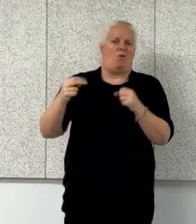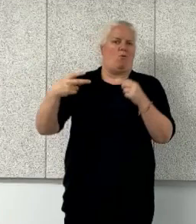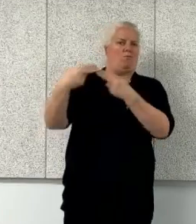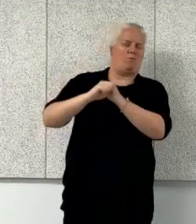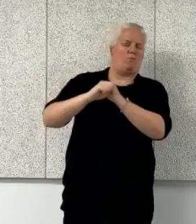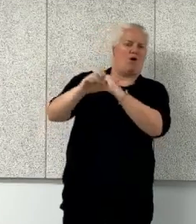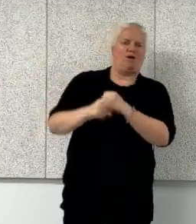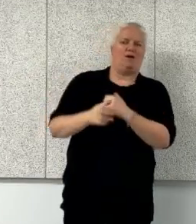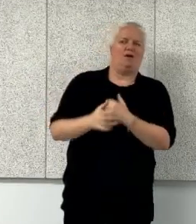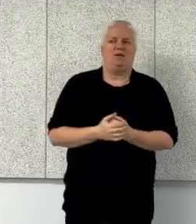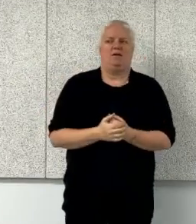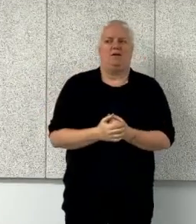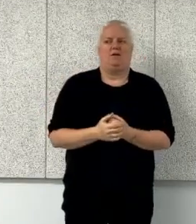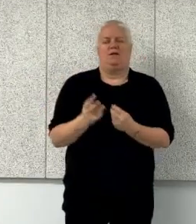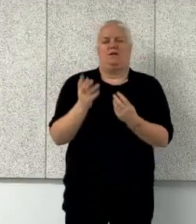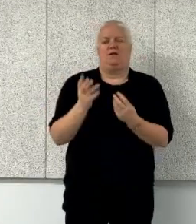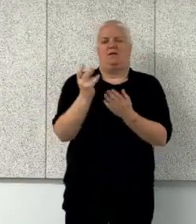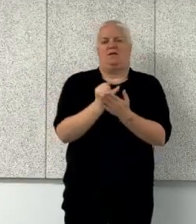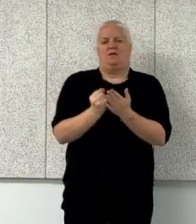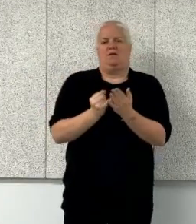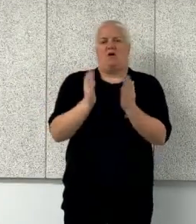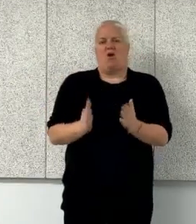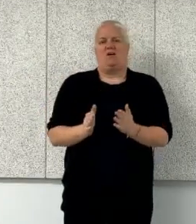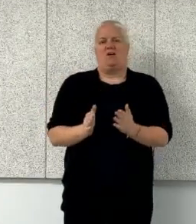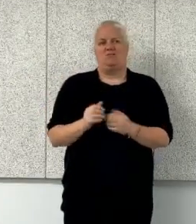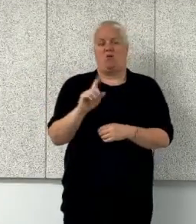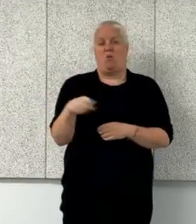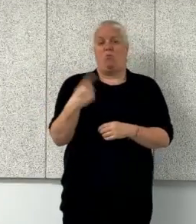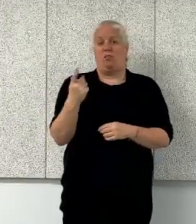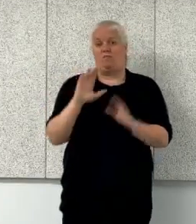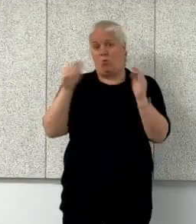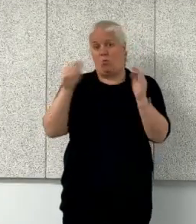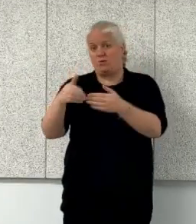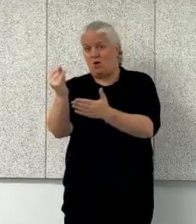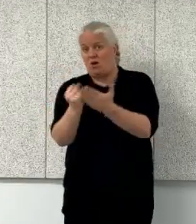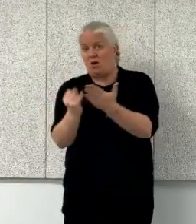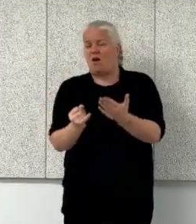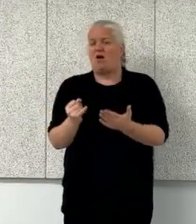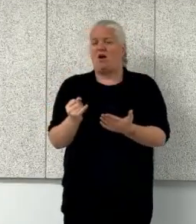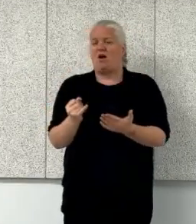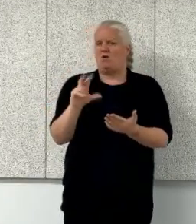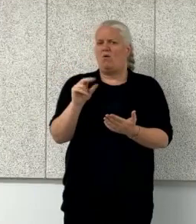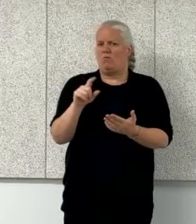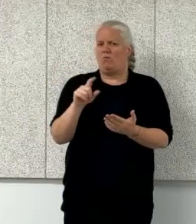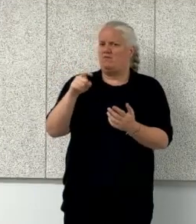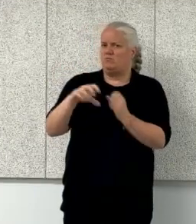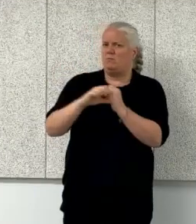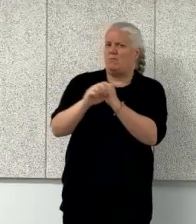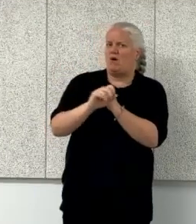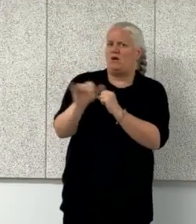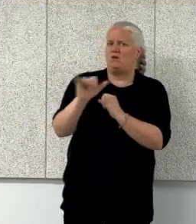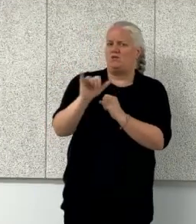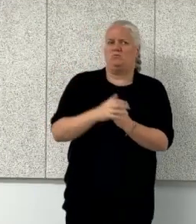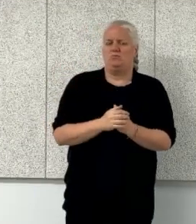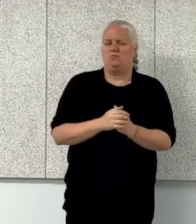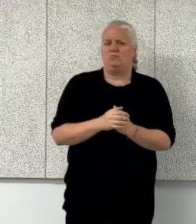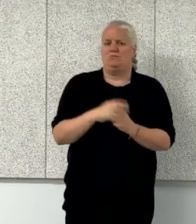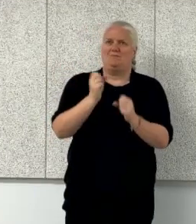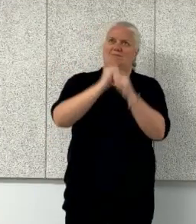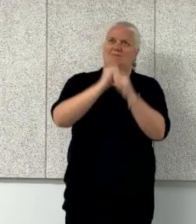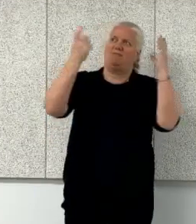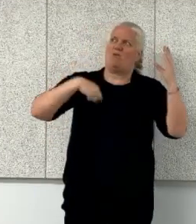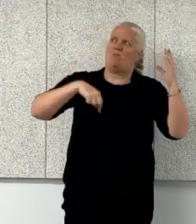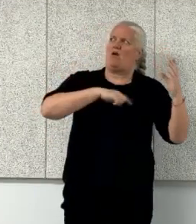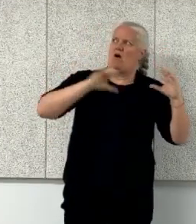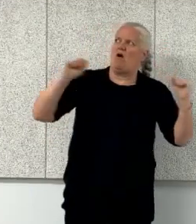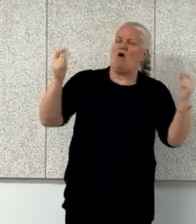in 2023 as just sitting on that side of the fence, right? Mm-hmm. What happens if there is no fence? What happens if we're all doing the work together, right? So